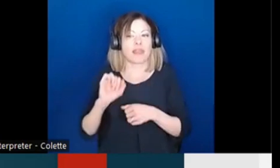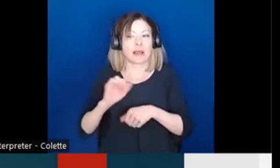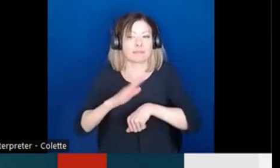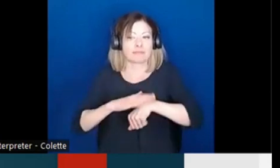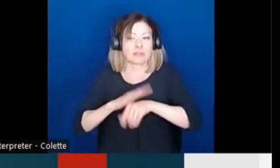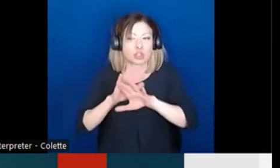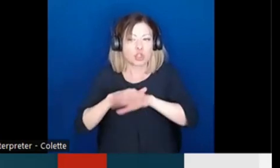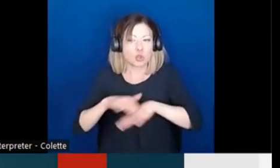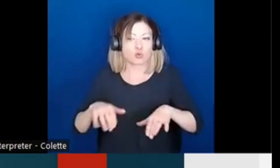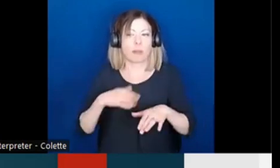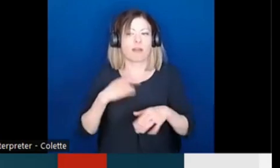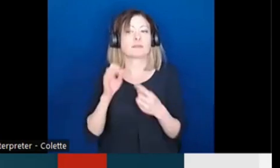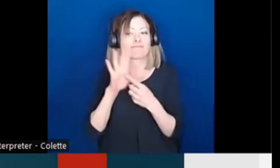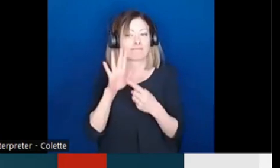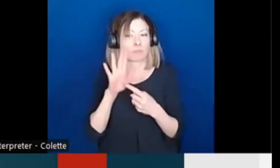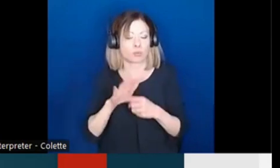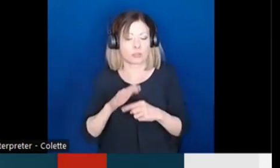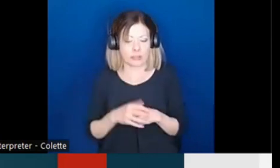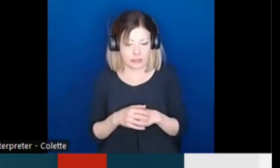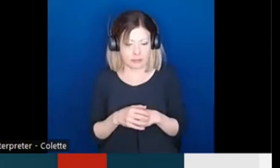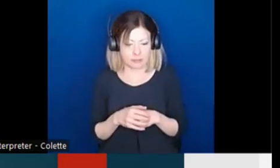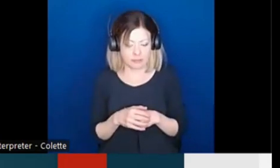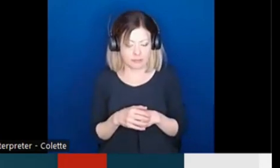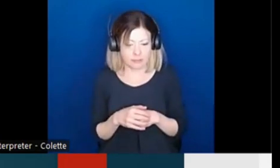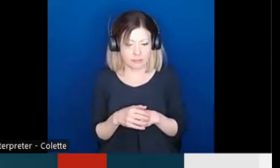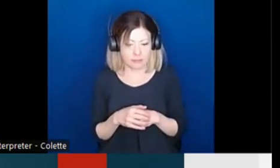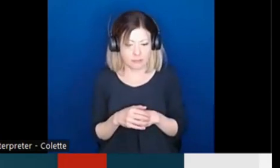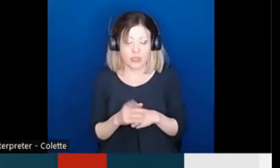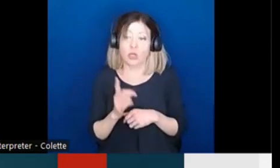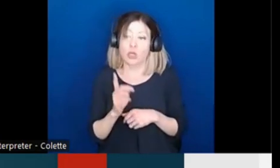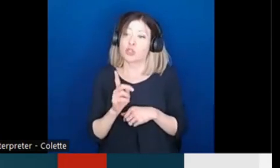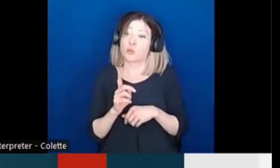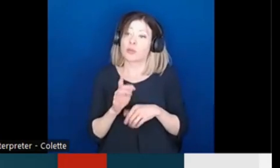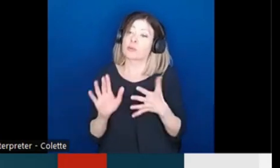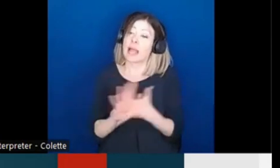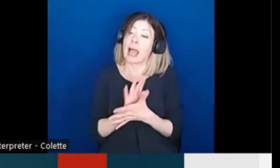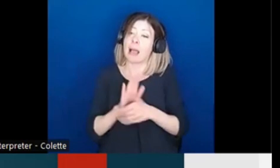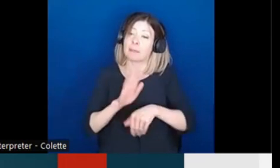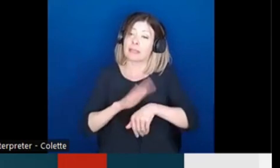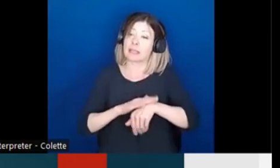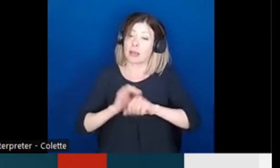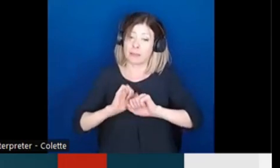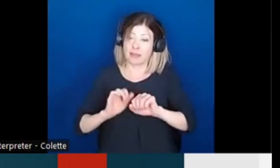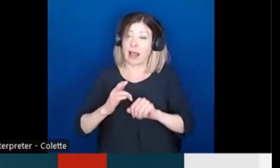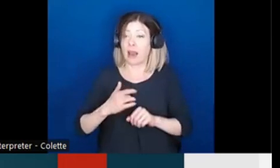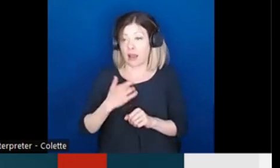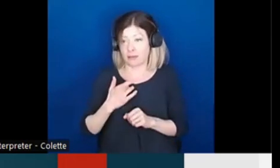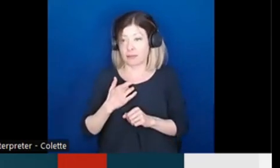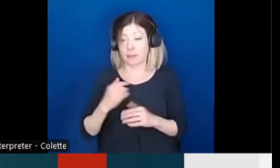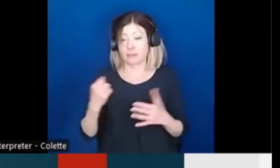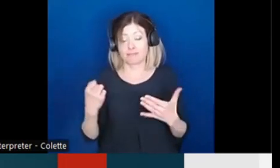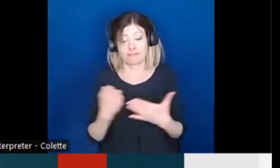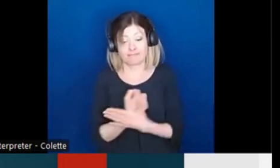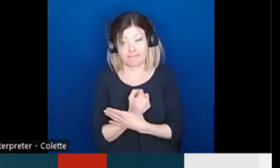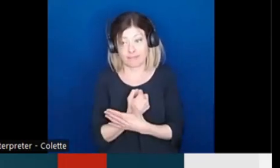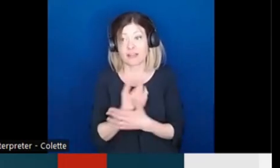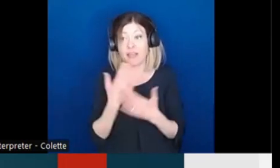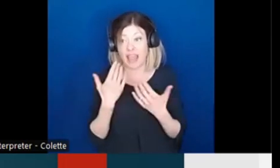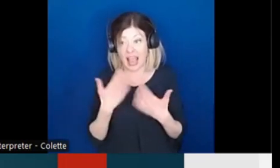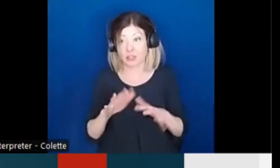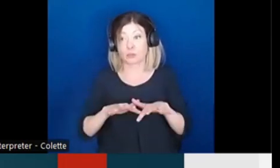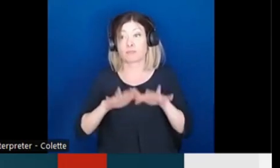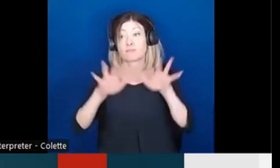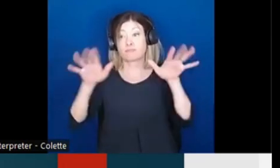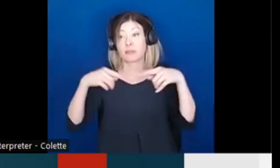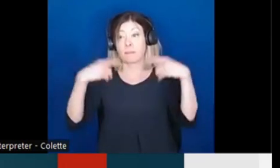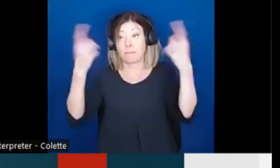important. But so this was a happy time in the life, creative and so on, but the time came when you had to go back out in the world.